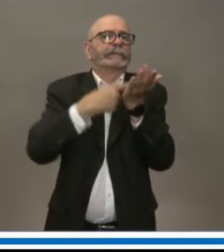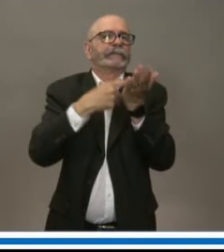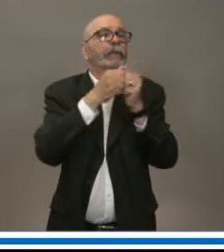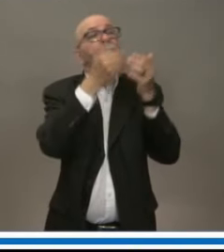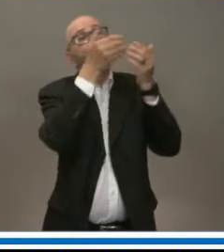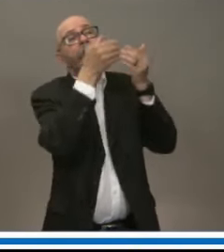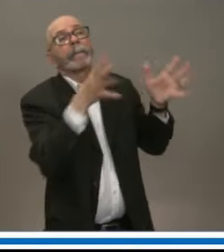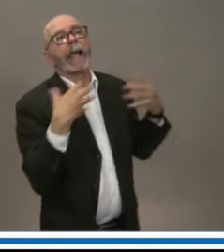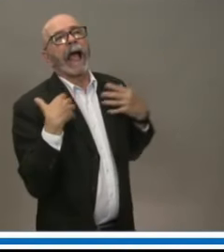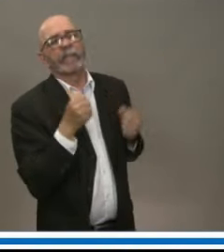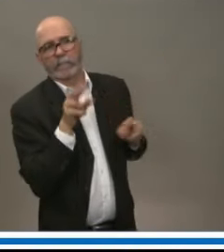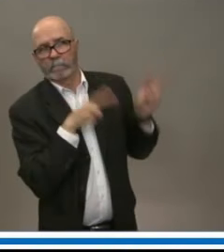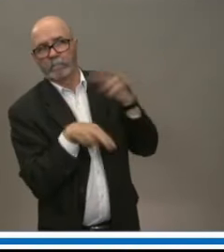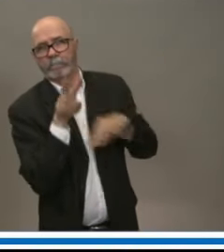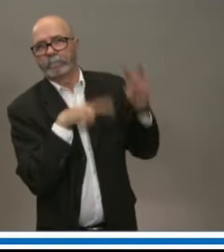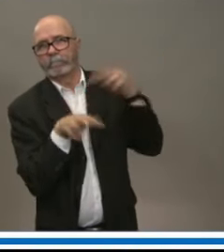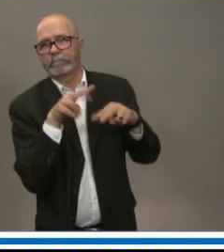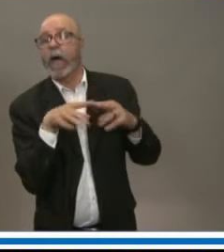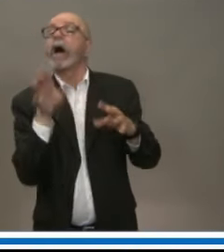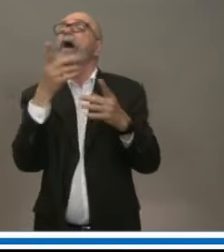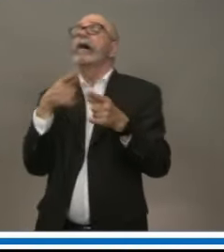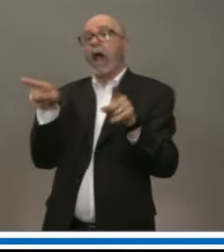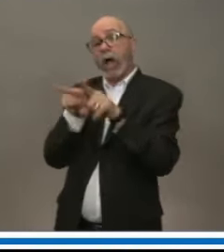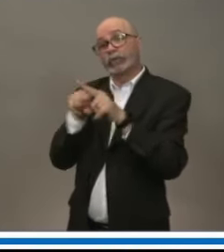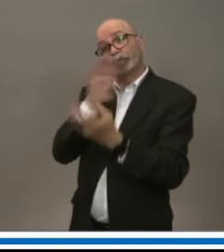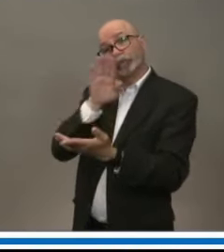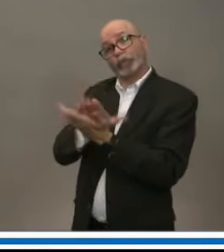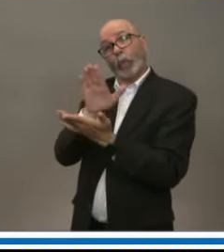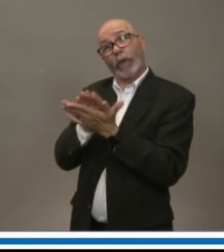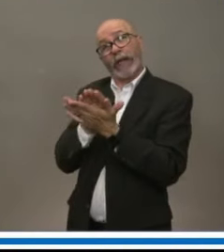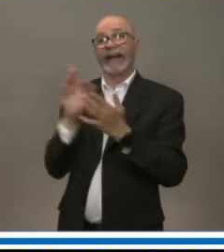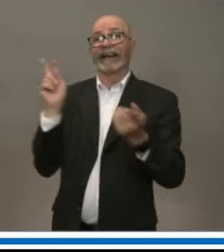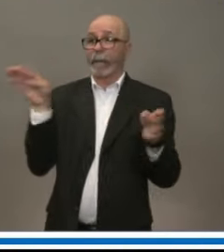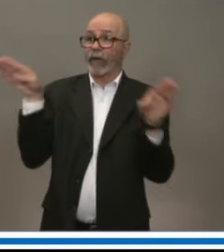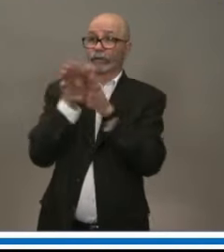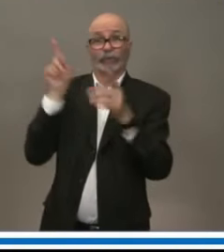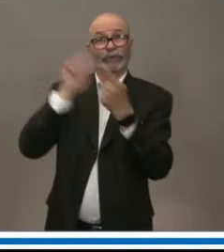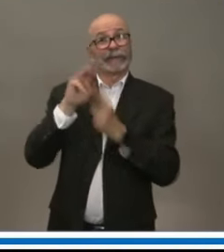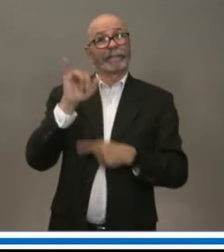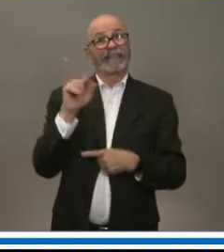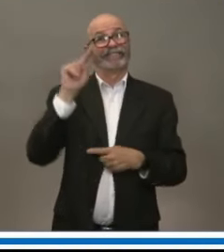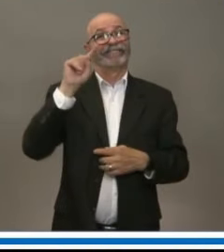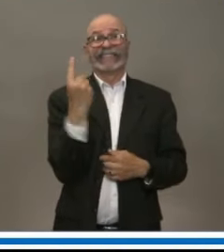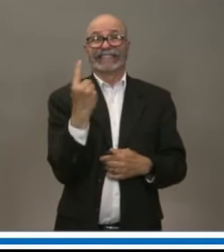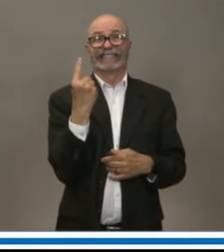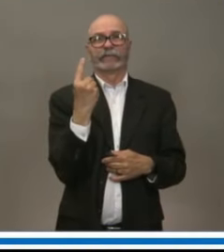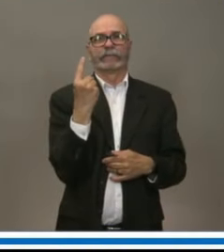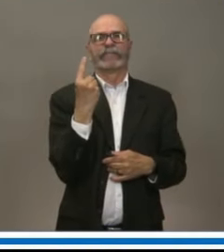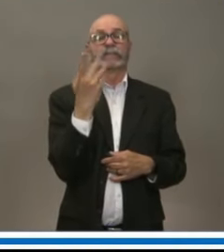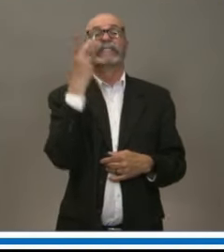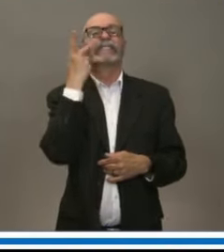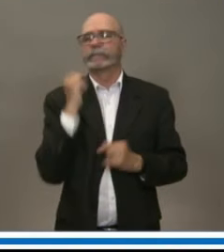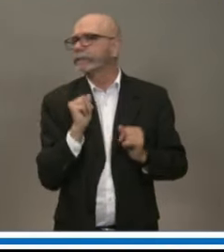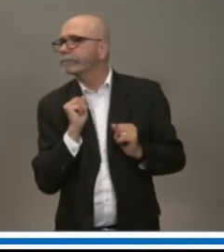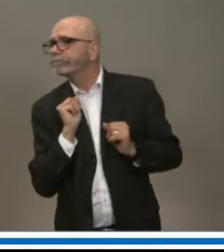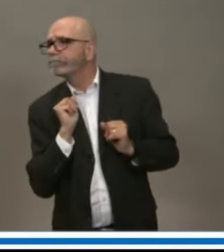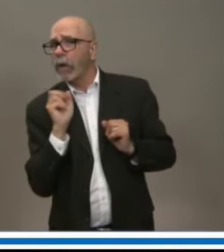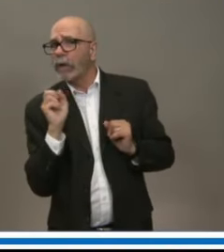the schools. As you know, they're closed until the 1st of May, ready to be open on the 4th of May. We'll look at all of that, but it will be